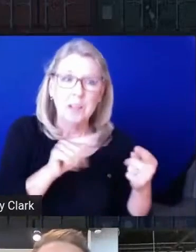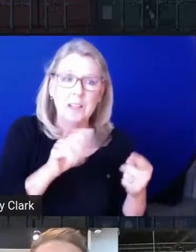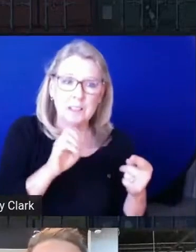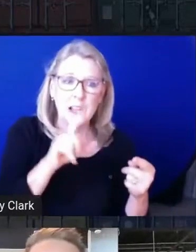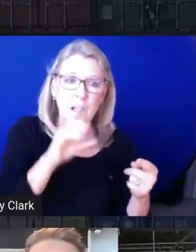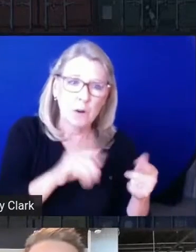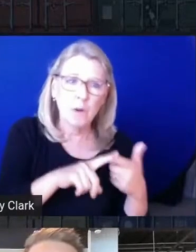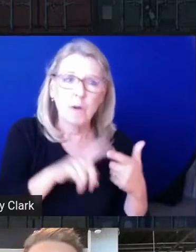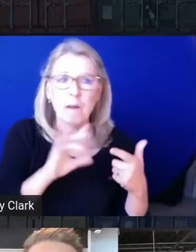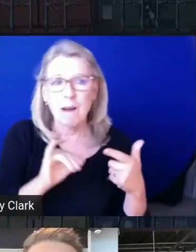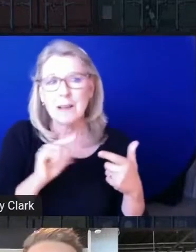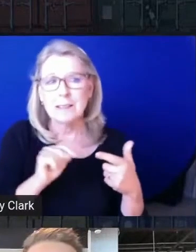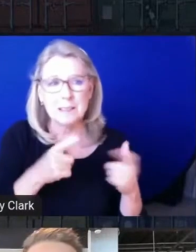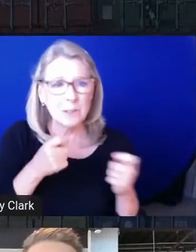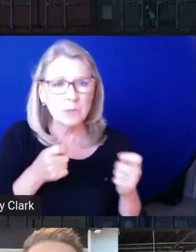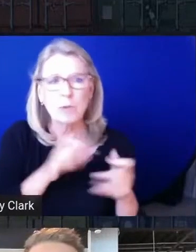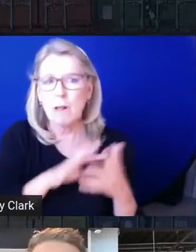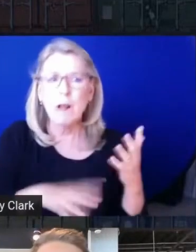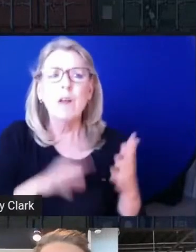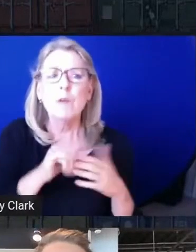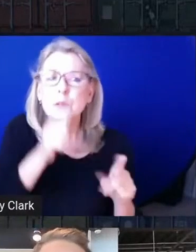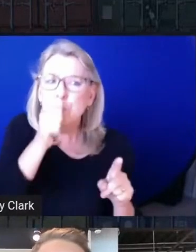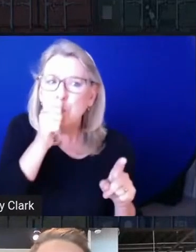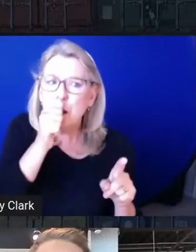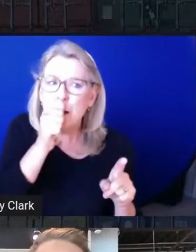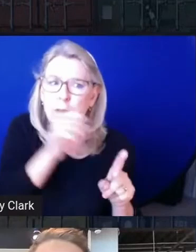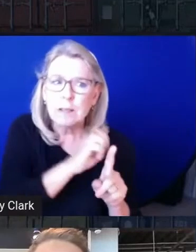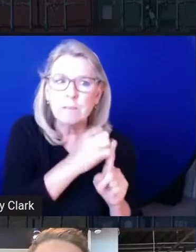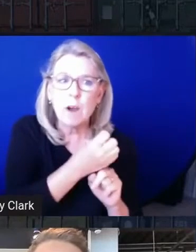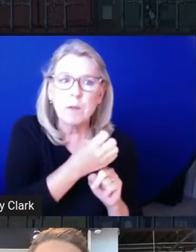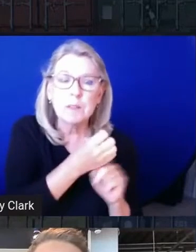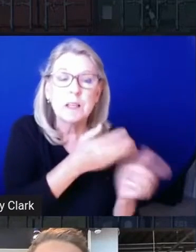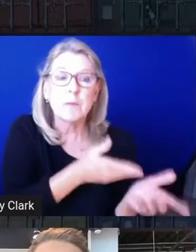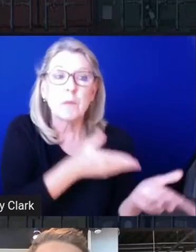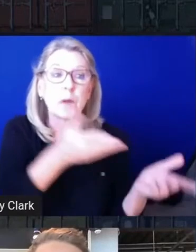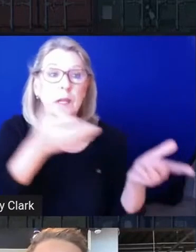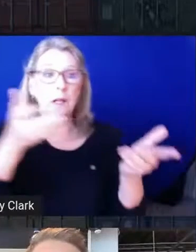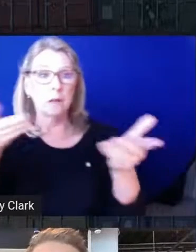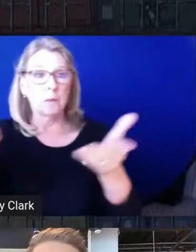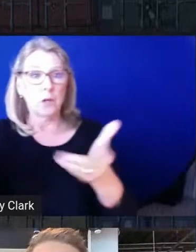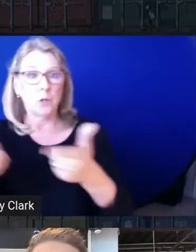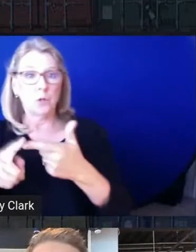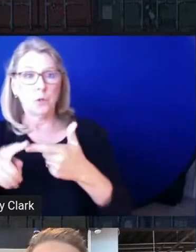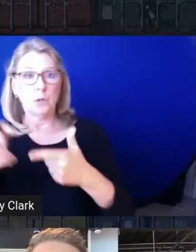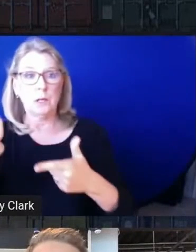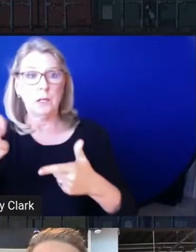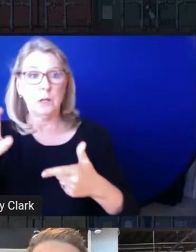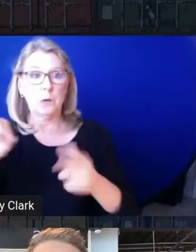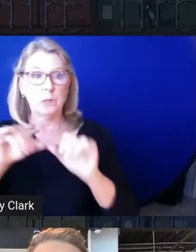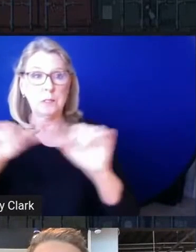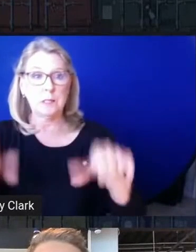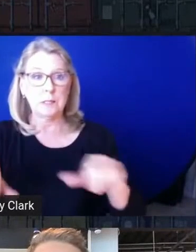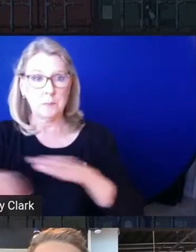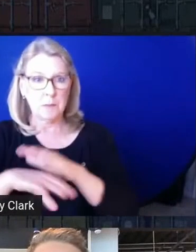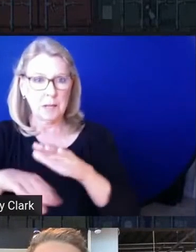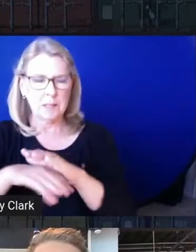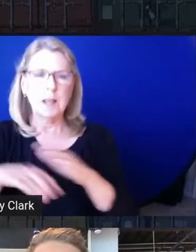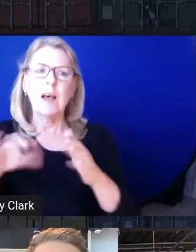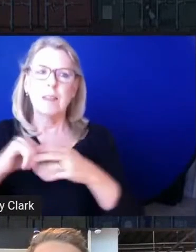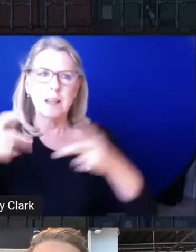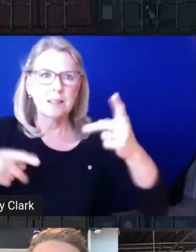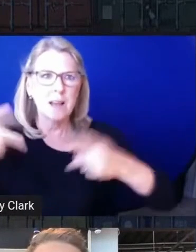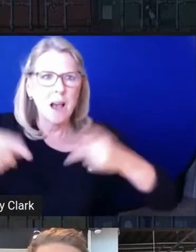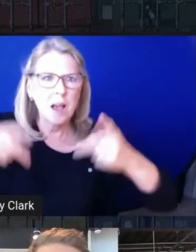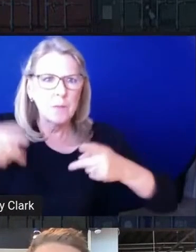private, you know, environments to ecosystem based. And that's like the hybrid multi-cloud story that we see is people are